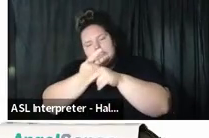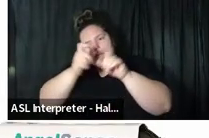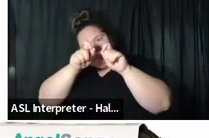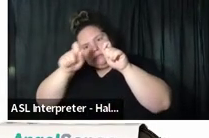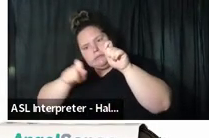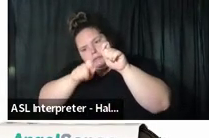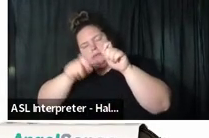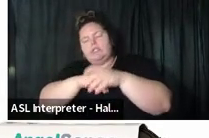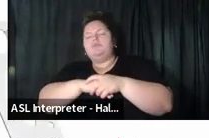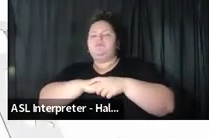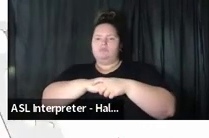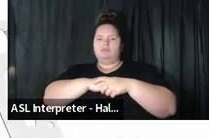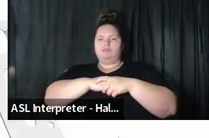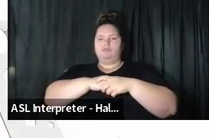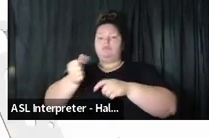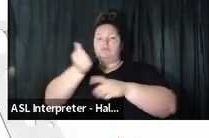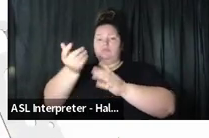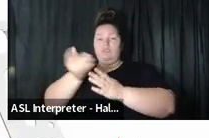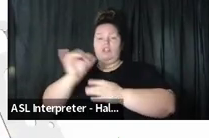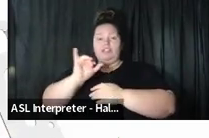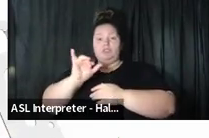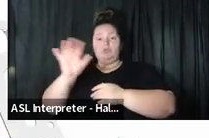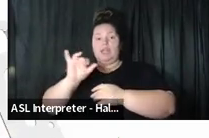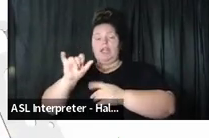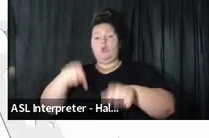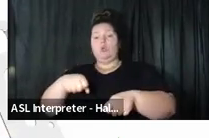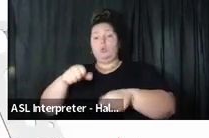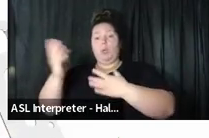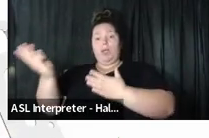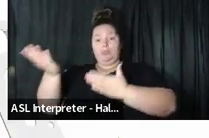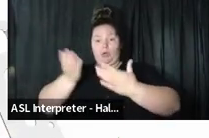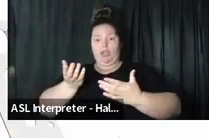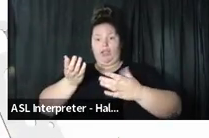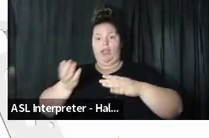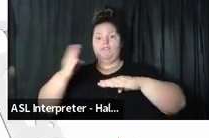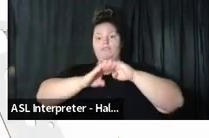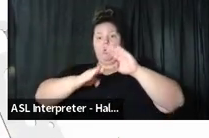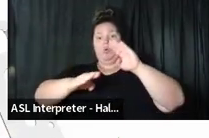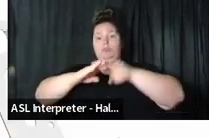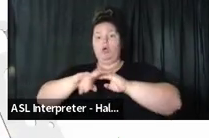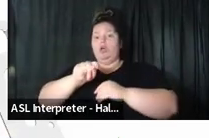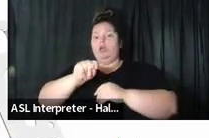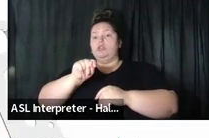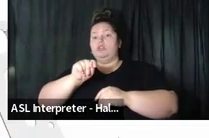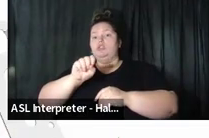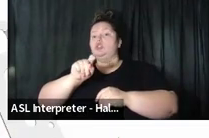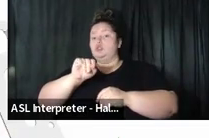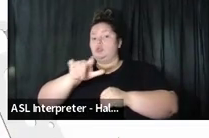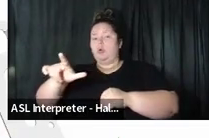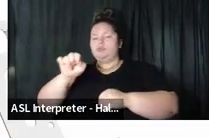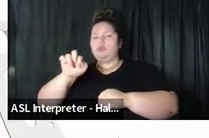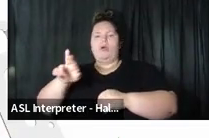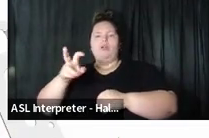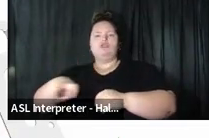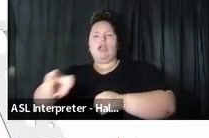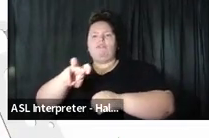And there's other things too, like you can bring foldable stools, or there's even like travel carbon monoxide detectors,